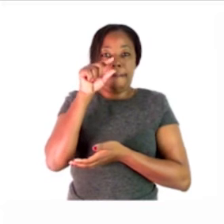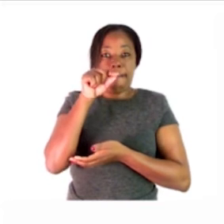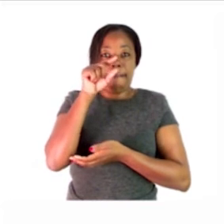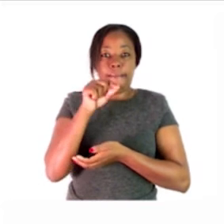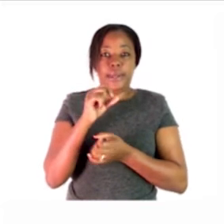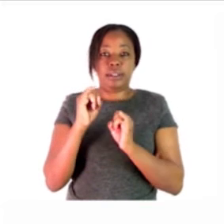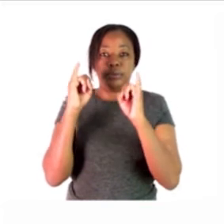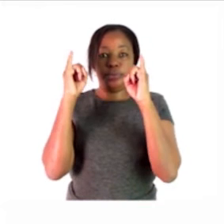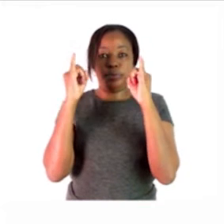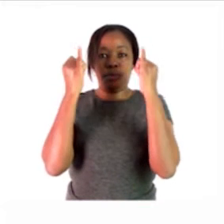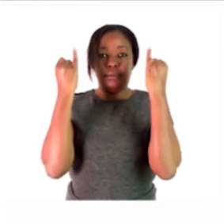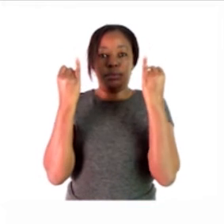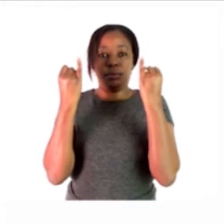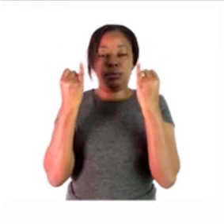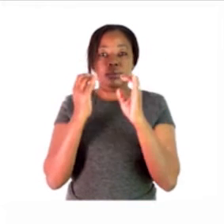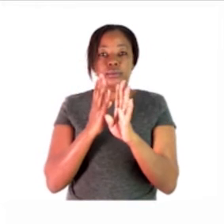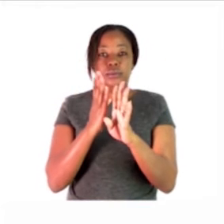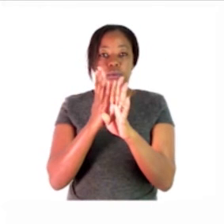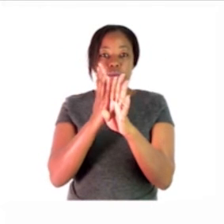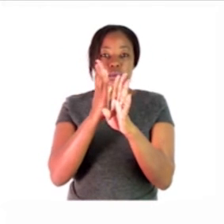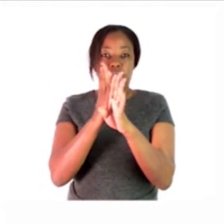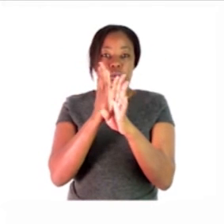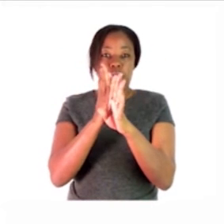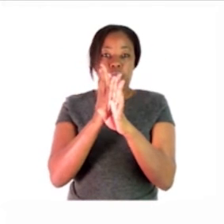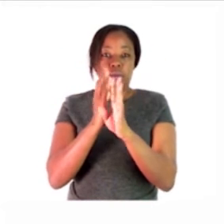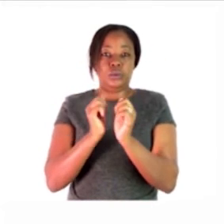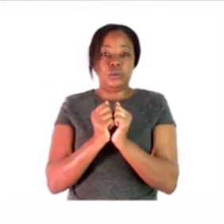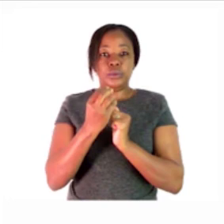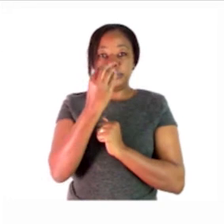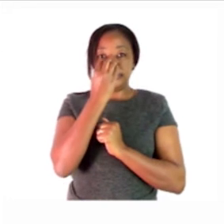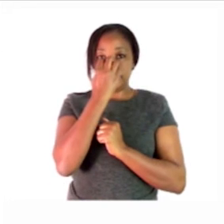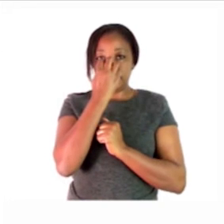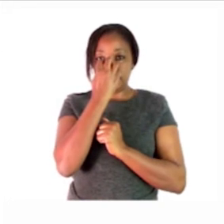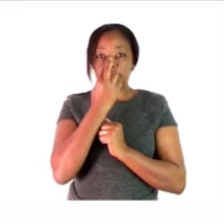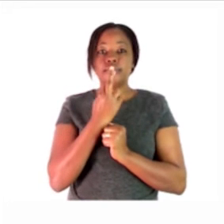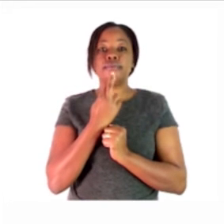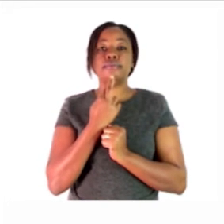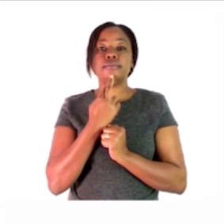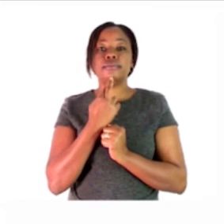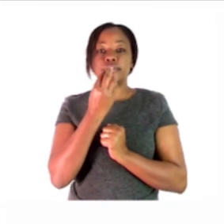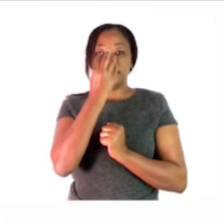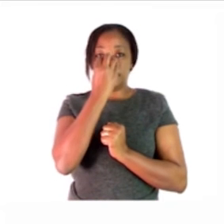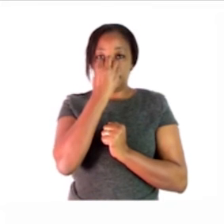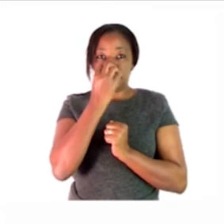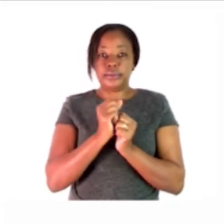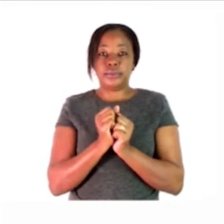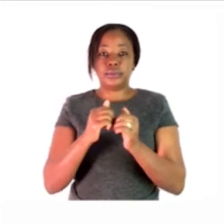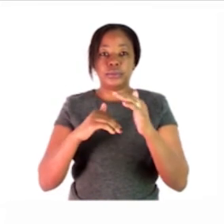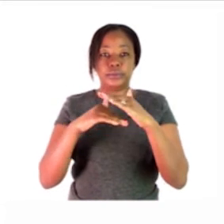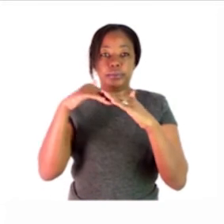will check with you. The words that you have to search, they are just below. Under the box here, under the word search, They